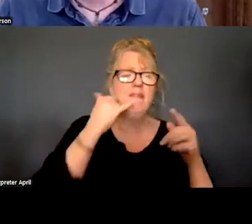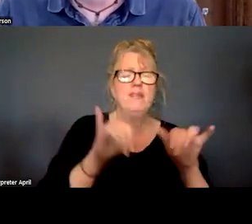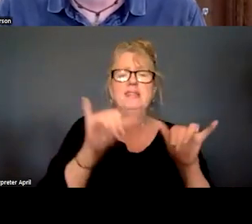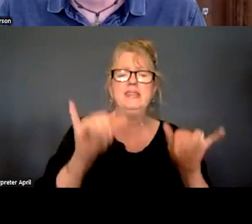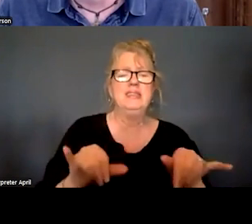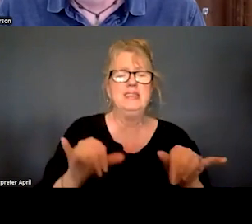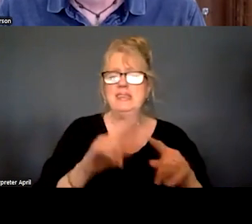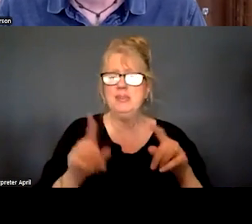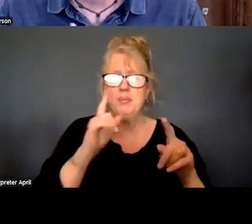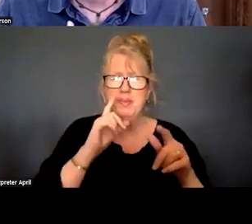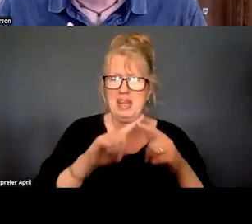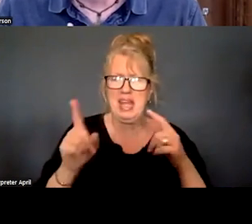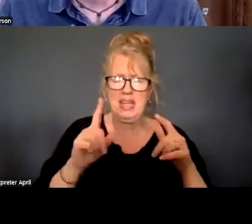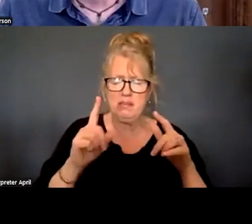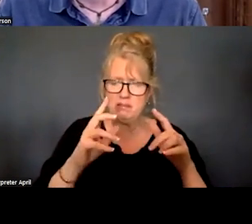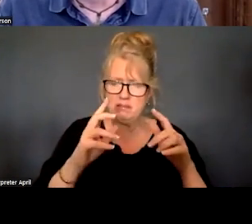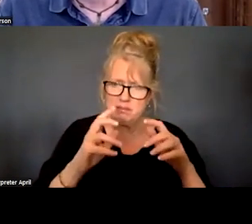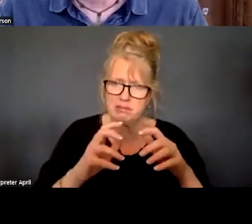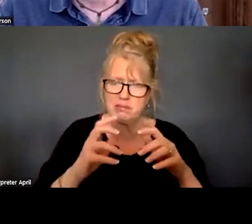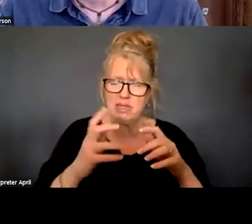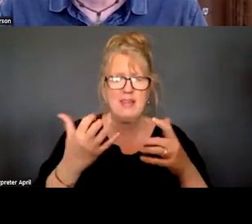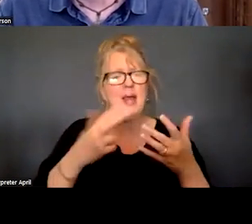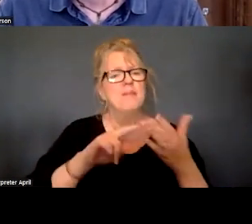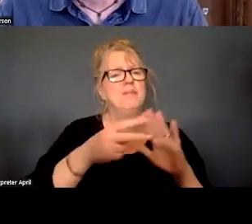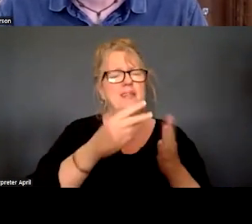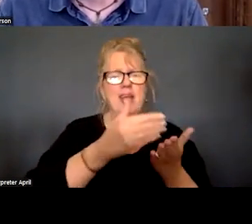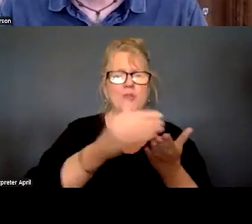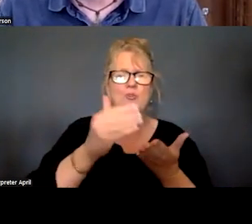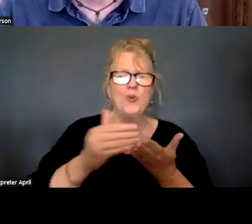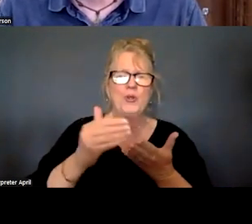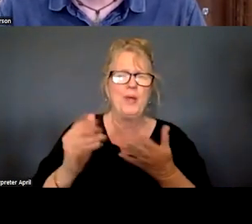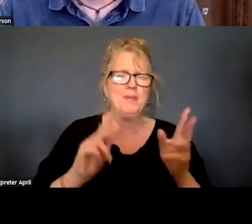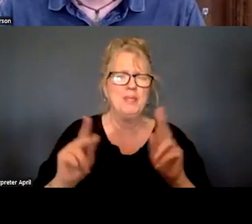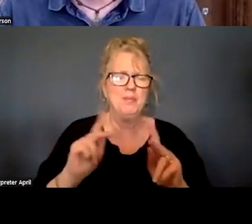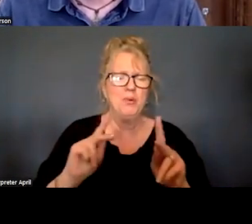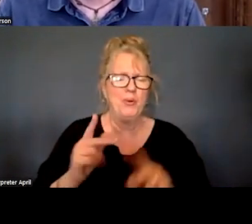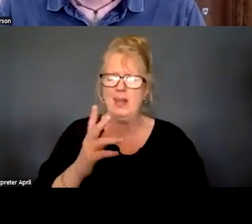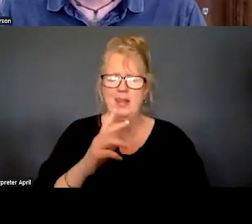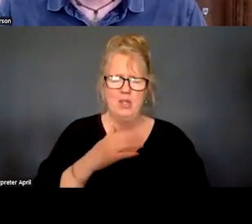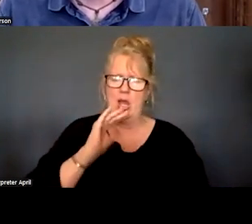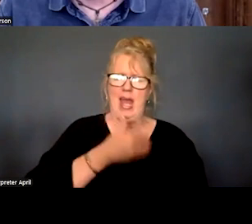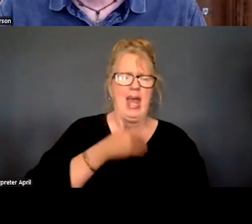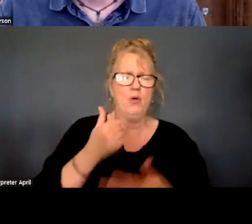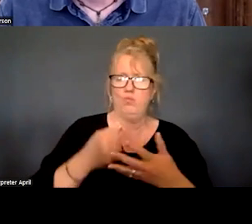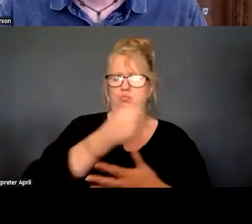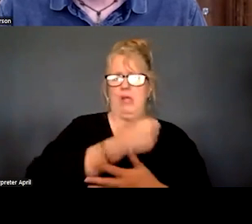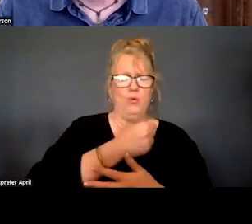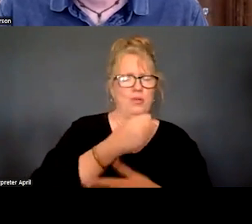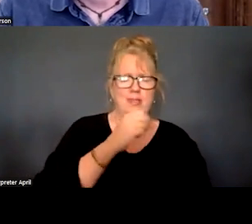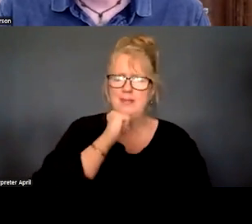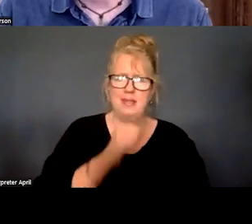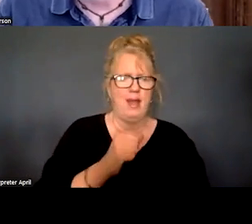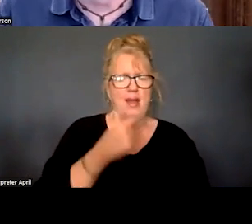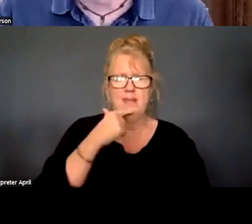bogs down, then again, you're turning people away at the door. And that was one of our priorities, was never to say,